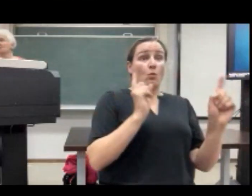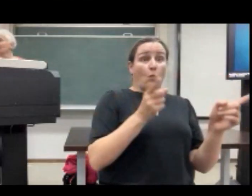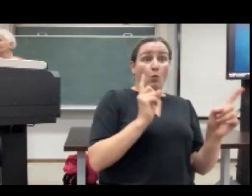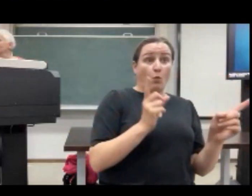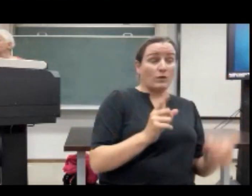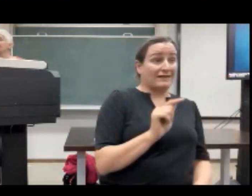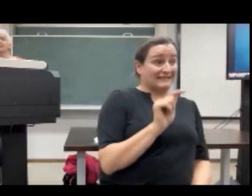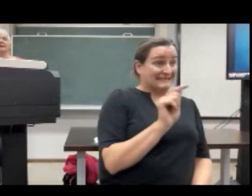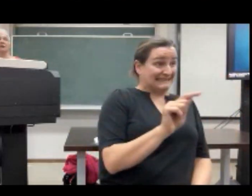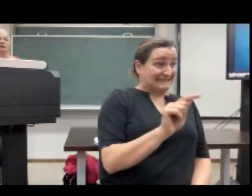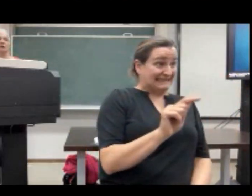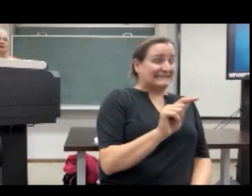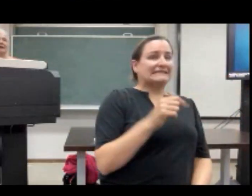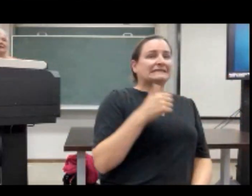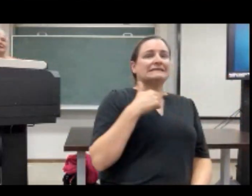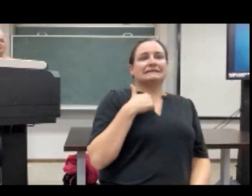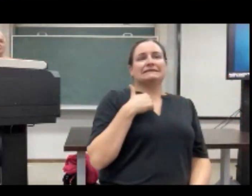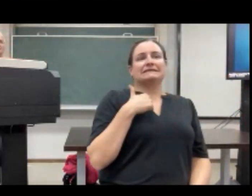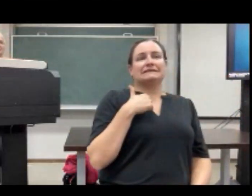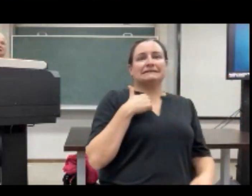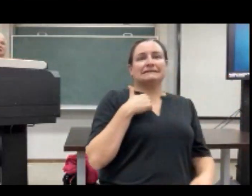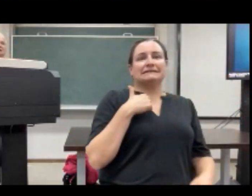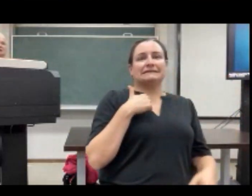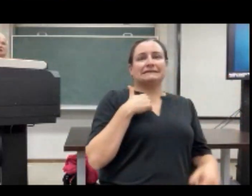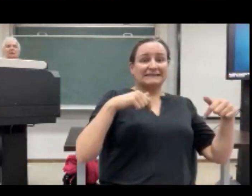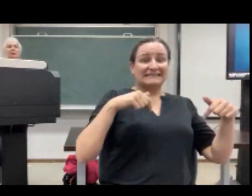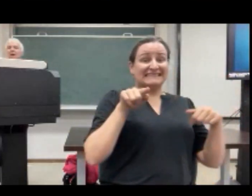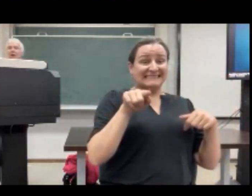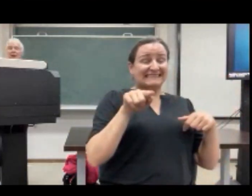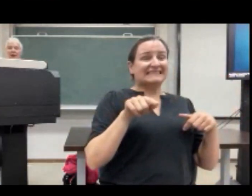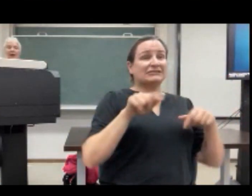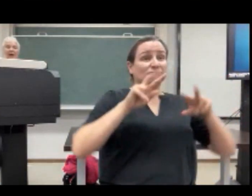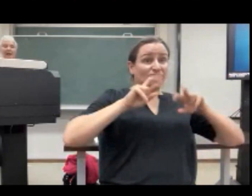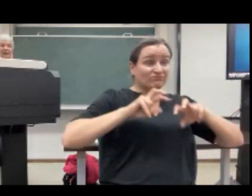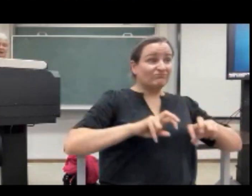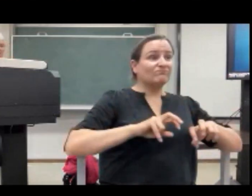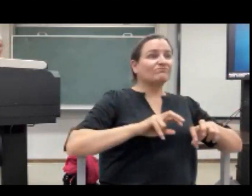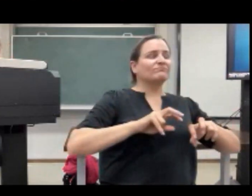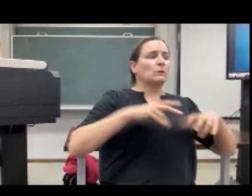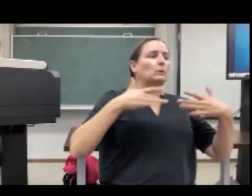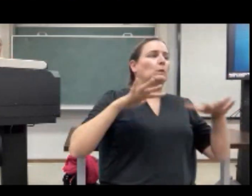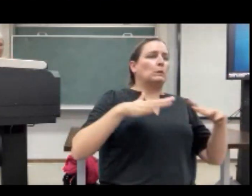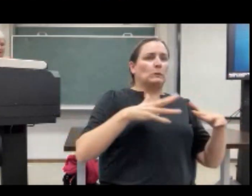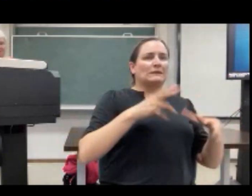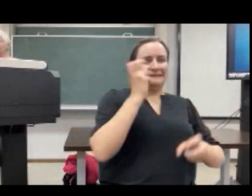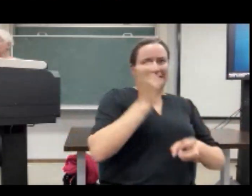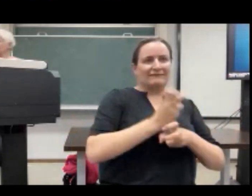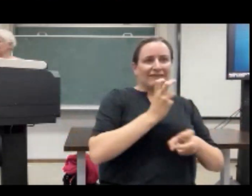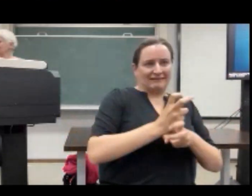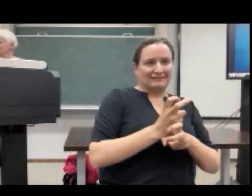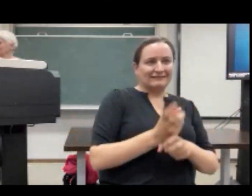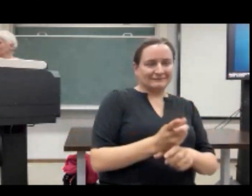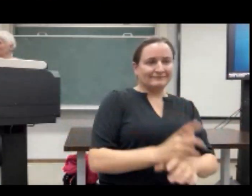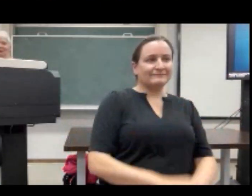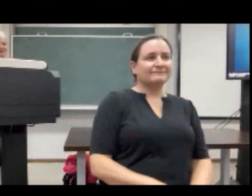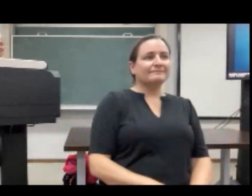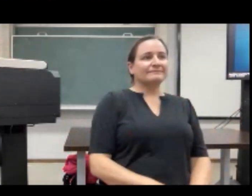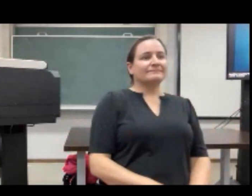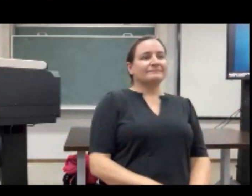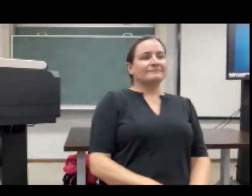very crucial and difficult situation. And so just be warned.